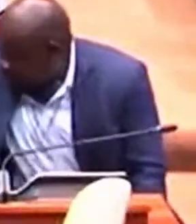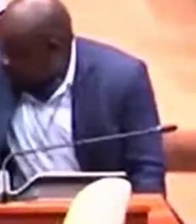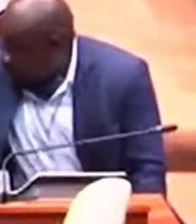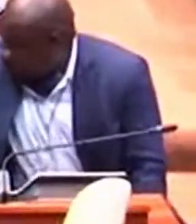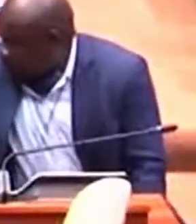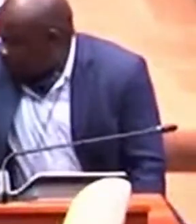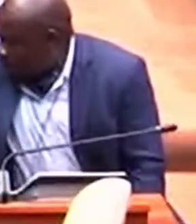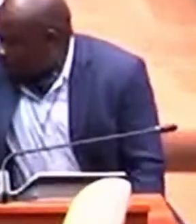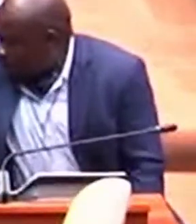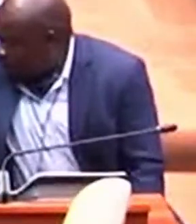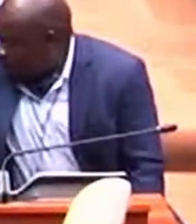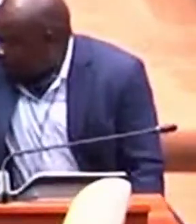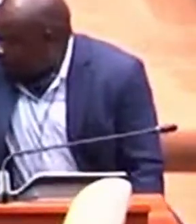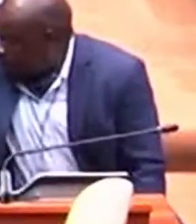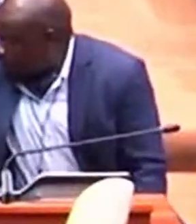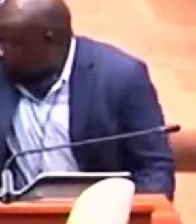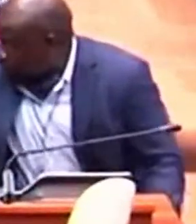No more point of orders. Continue.